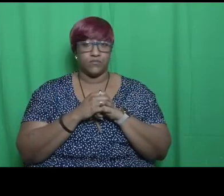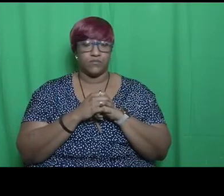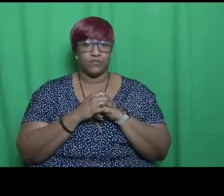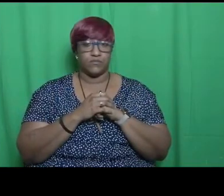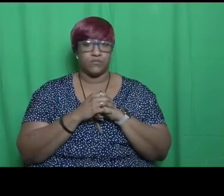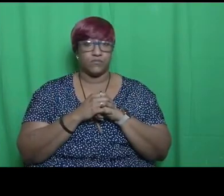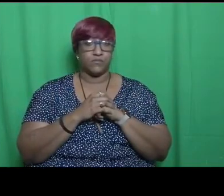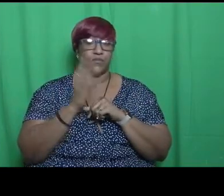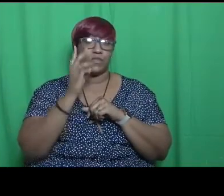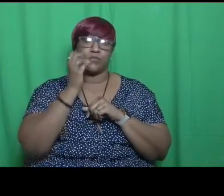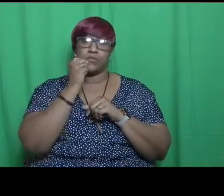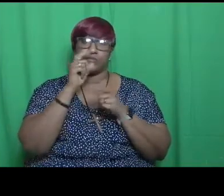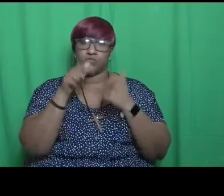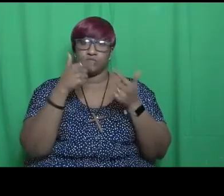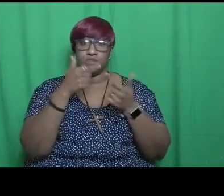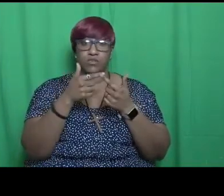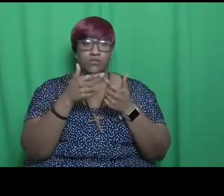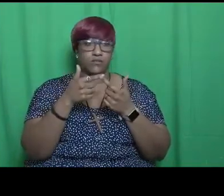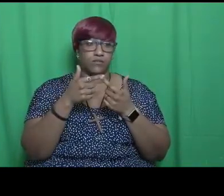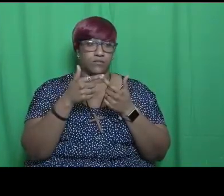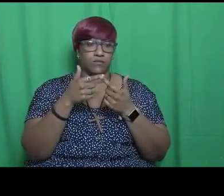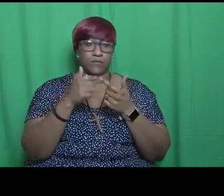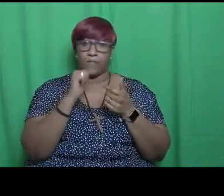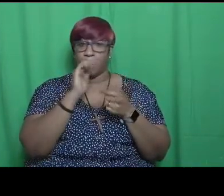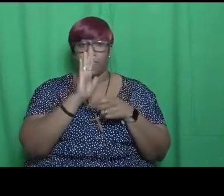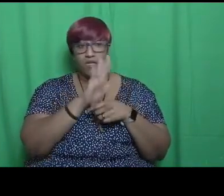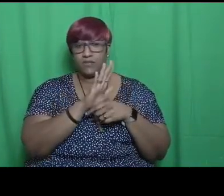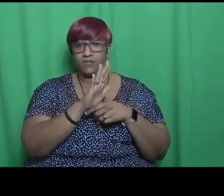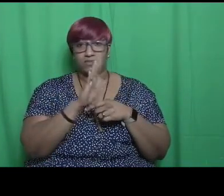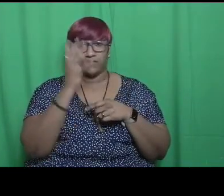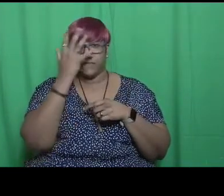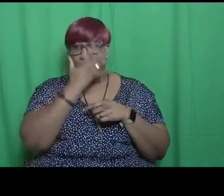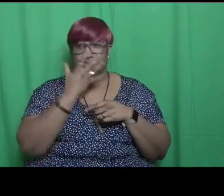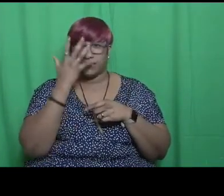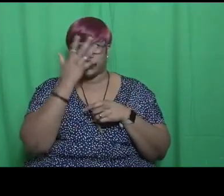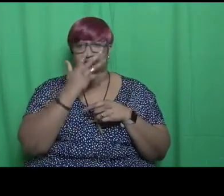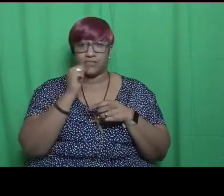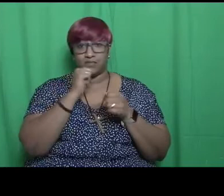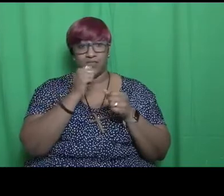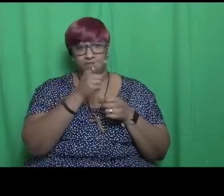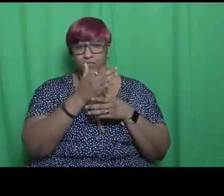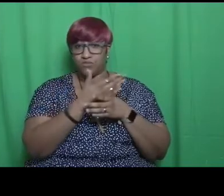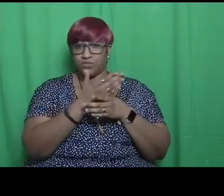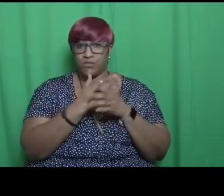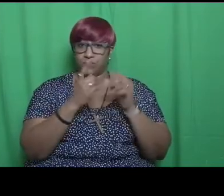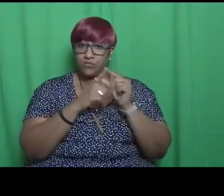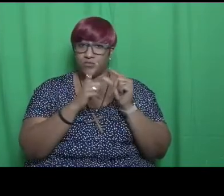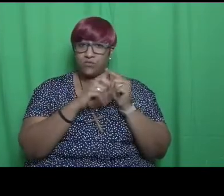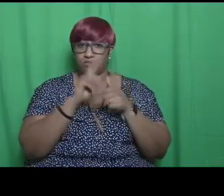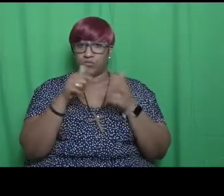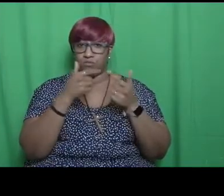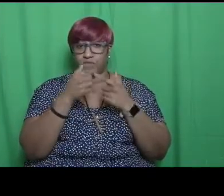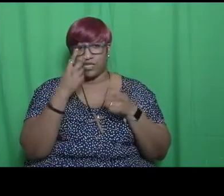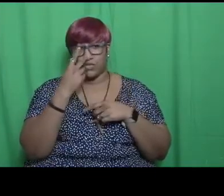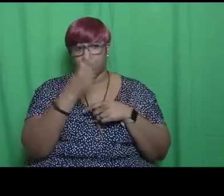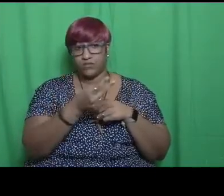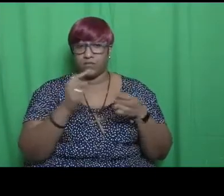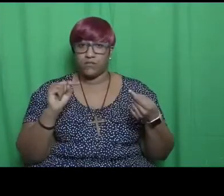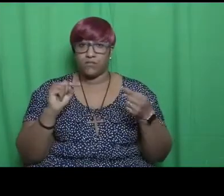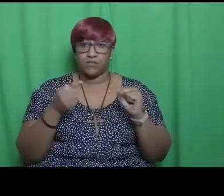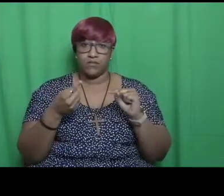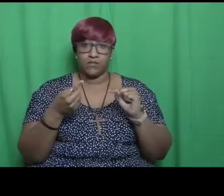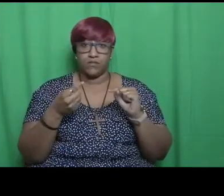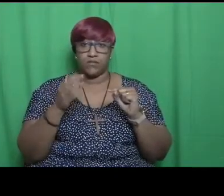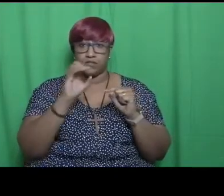And it was when it wasn't his appearance. It wasn't him sharing the word. It is when they saw the